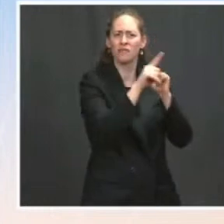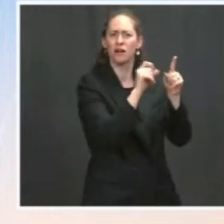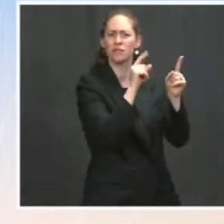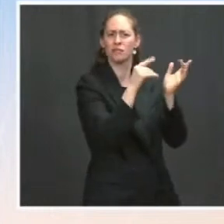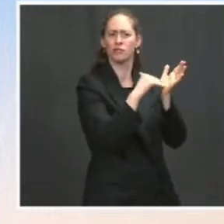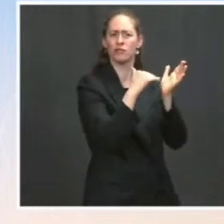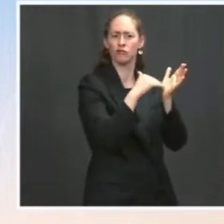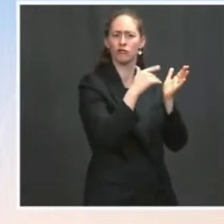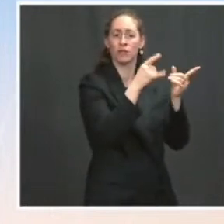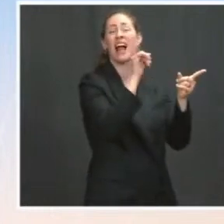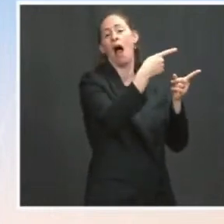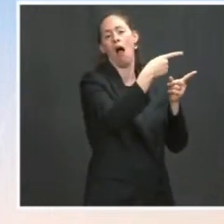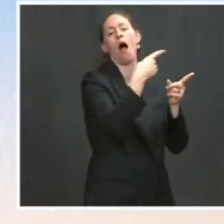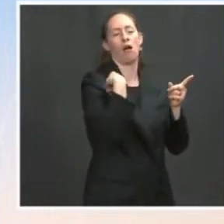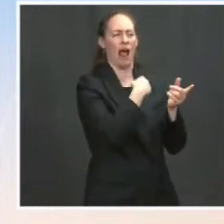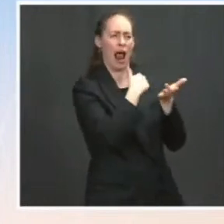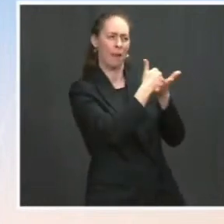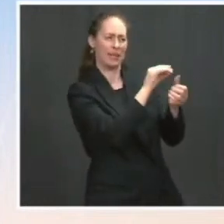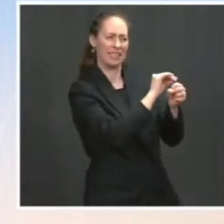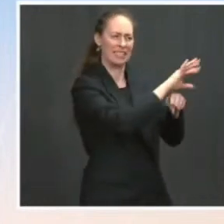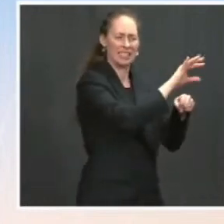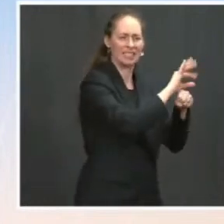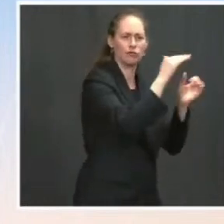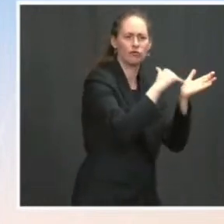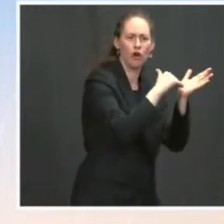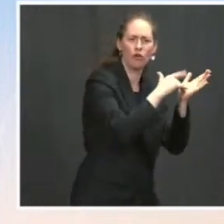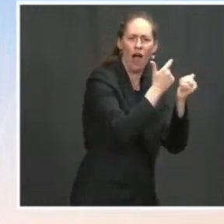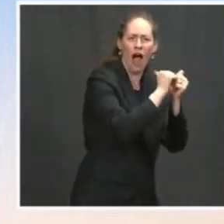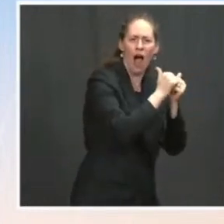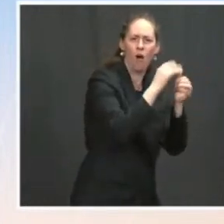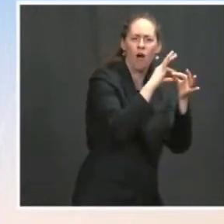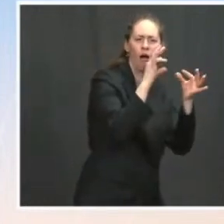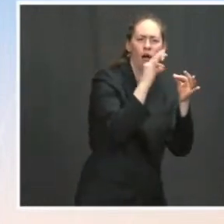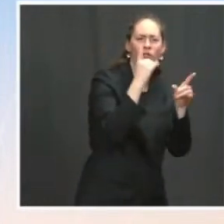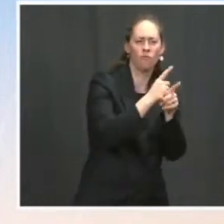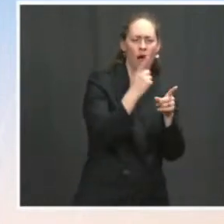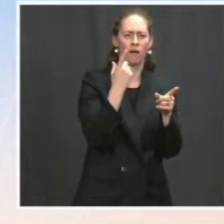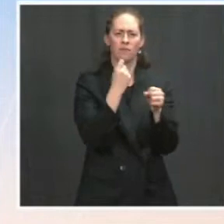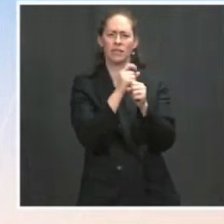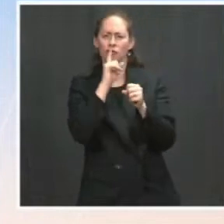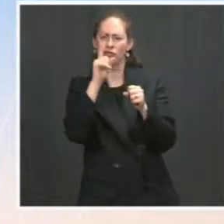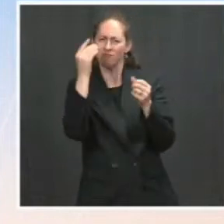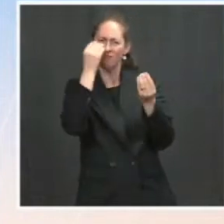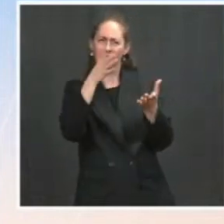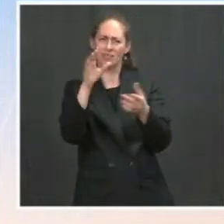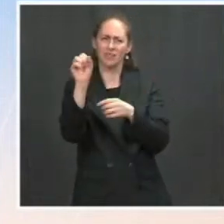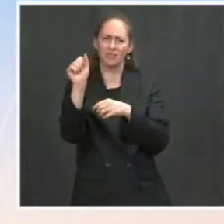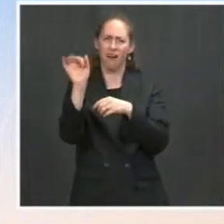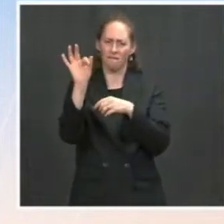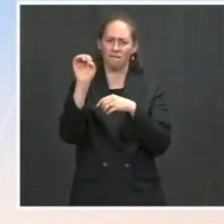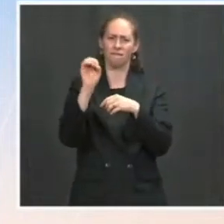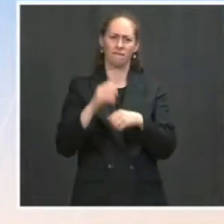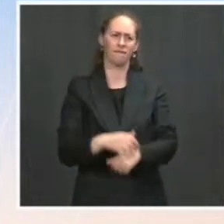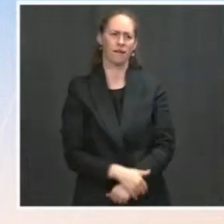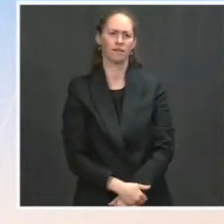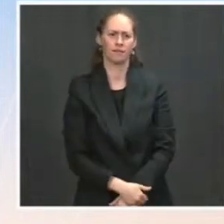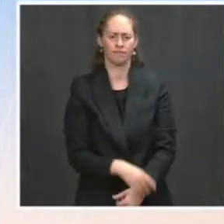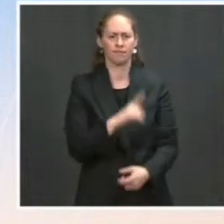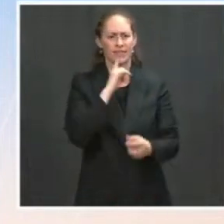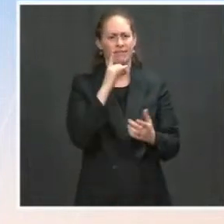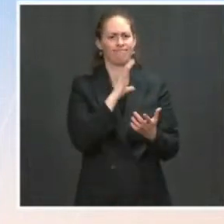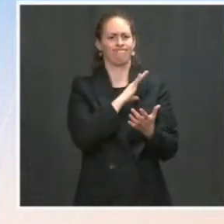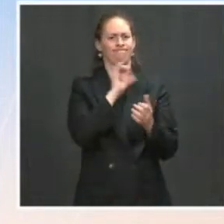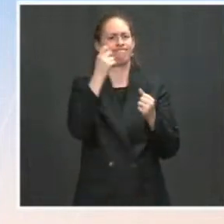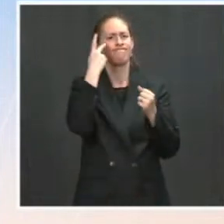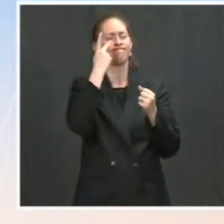the vaccine for their kids is safe, is effective, and is necessary. And that is a program we will continue to increase our